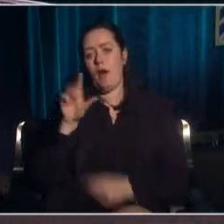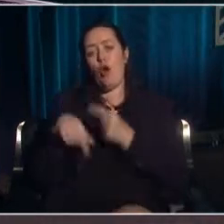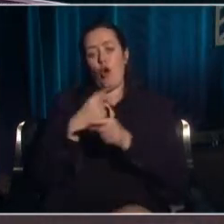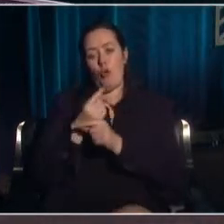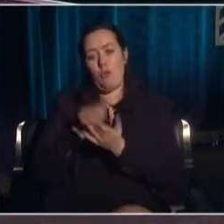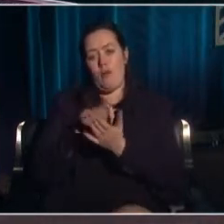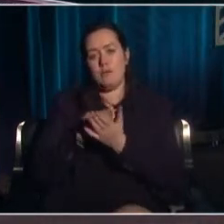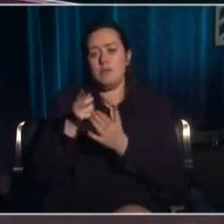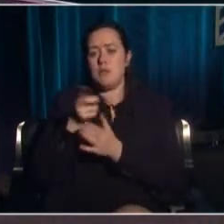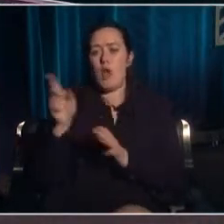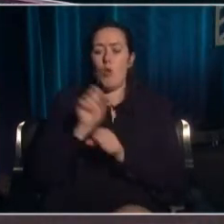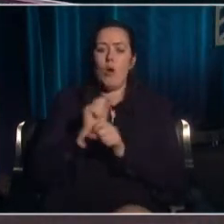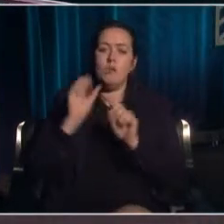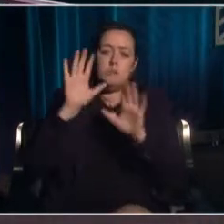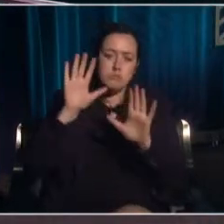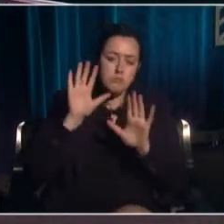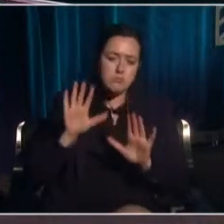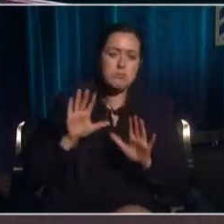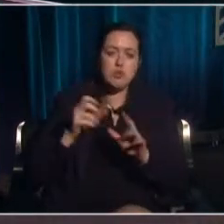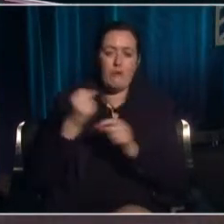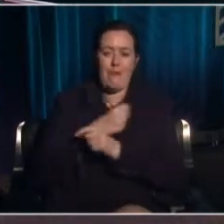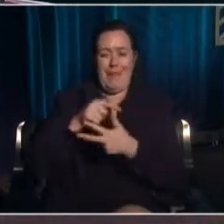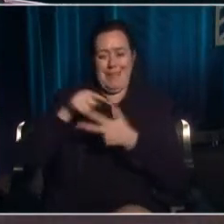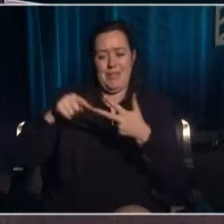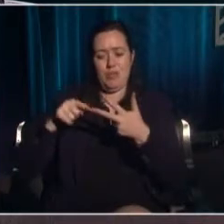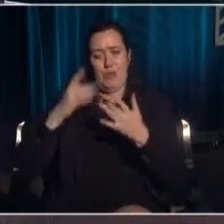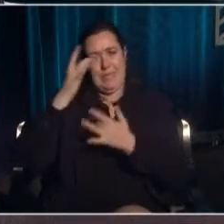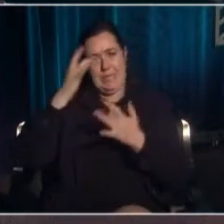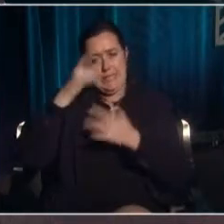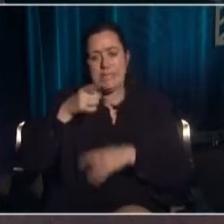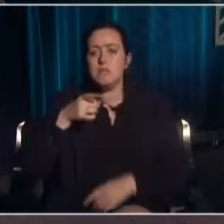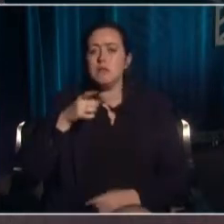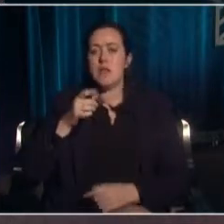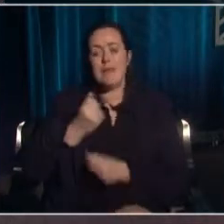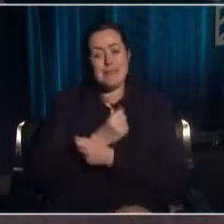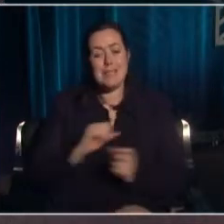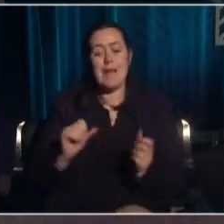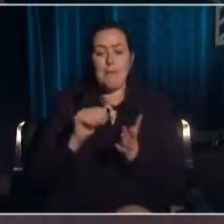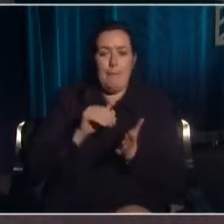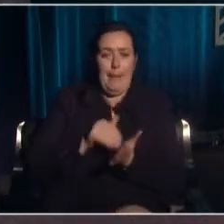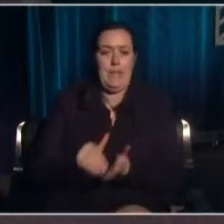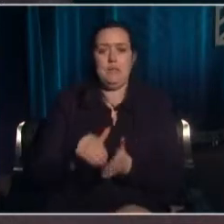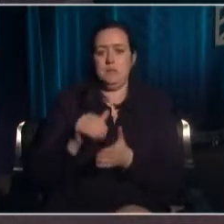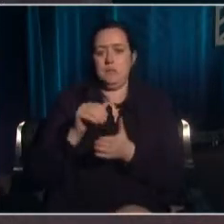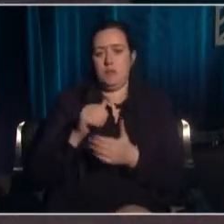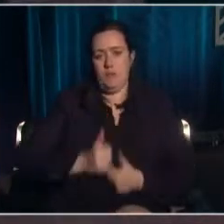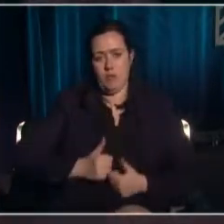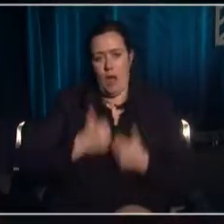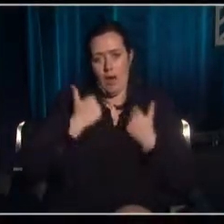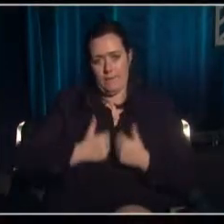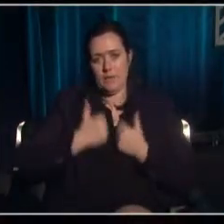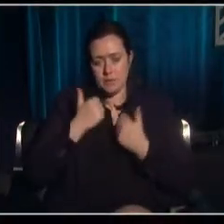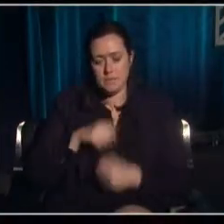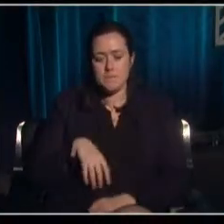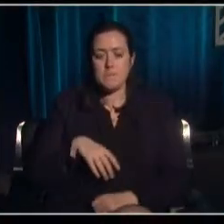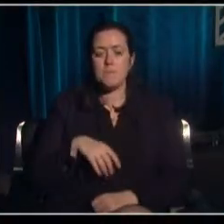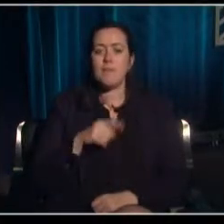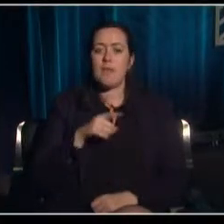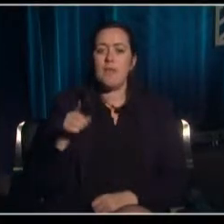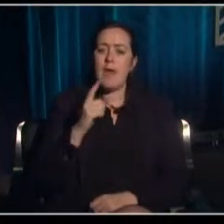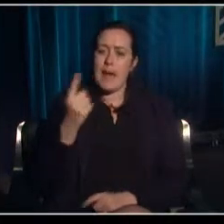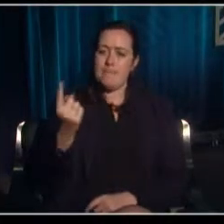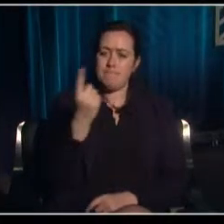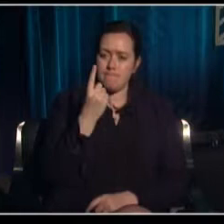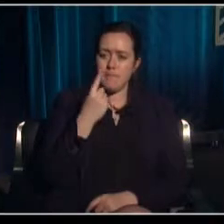in fighting these 3 diseases, and they've saved millions and millions of lives. And they came to us and said,